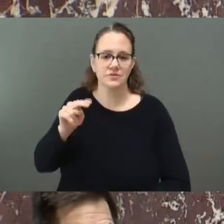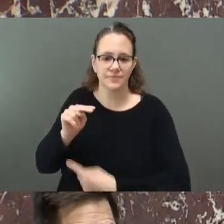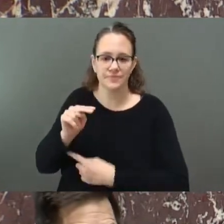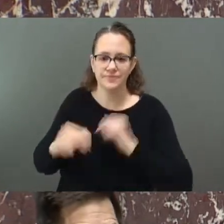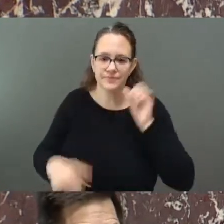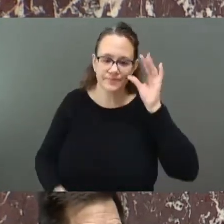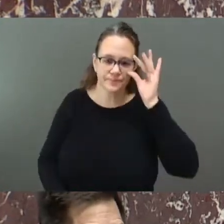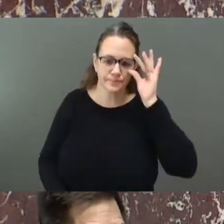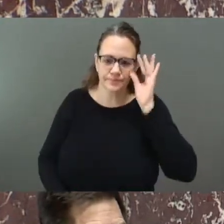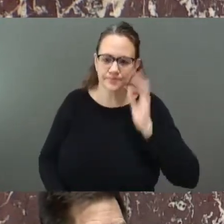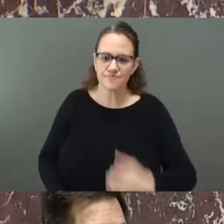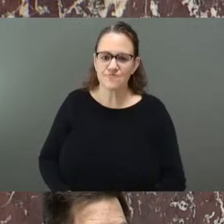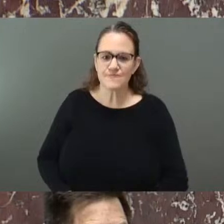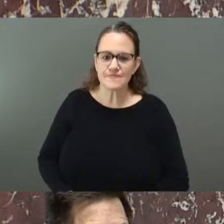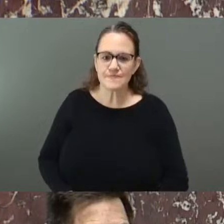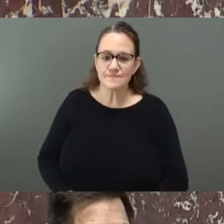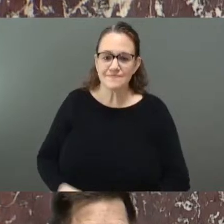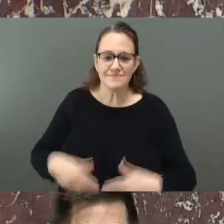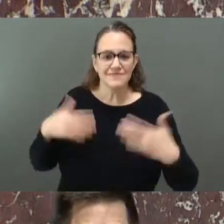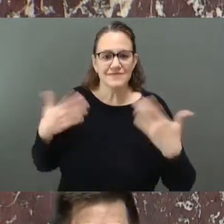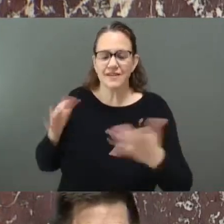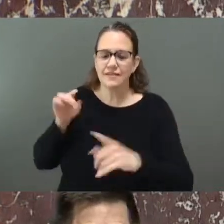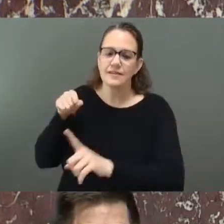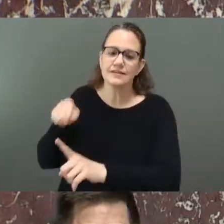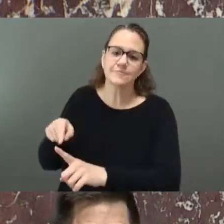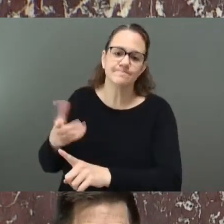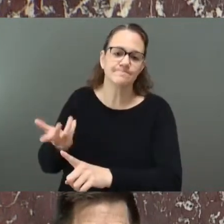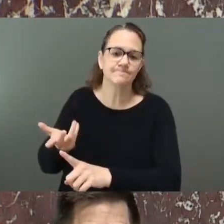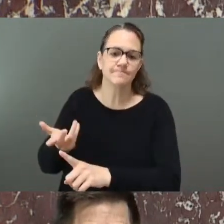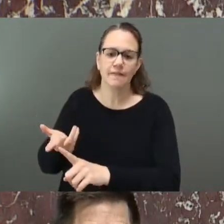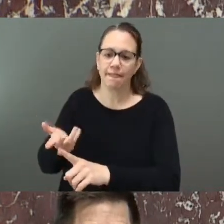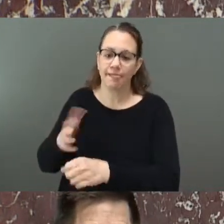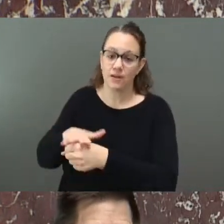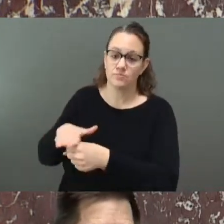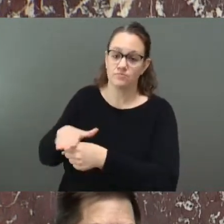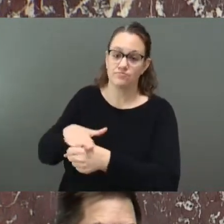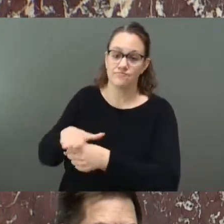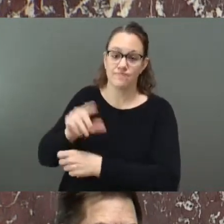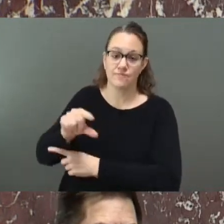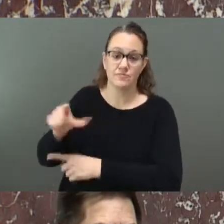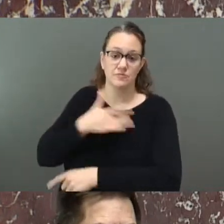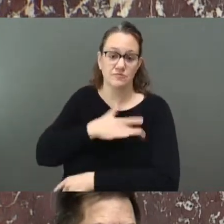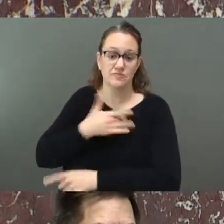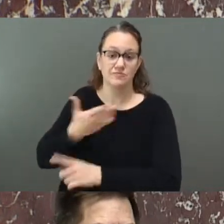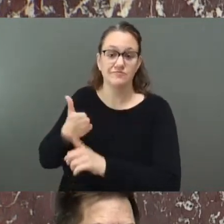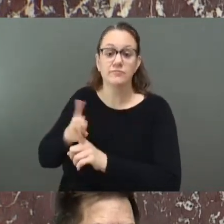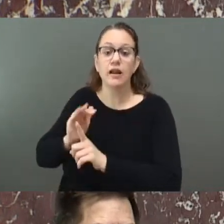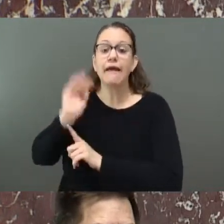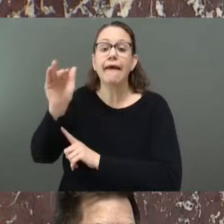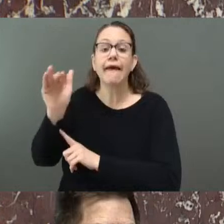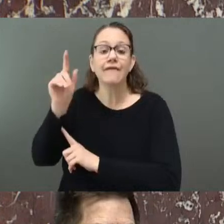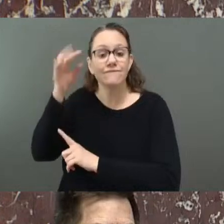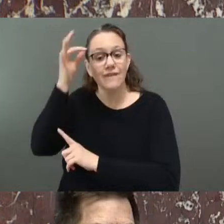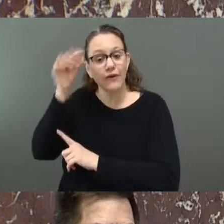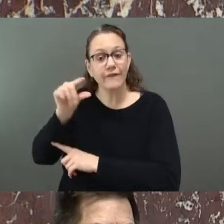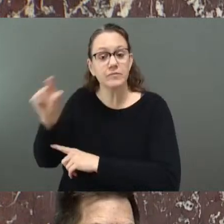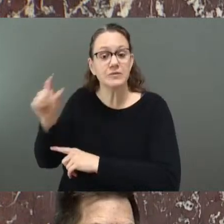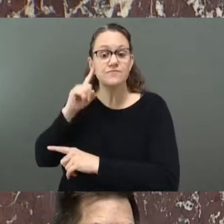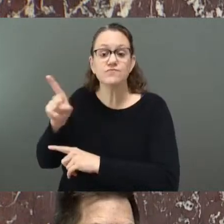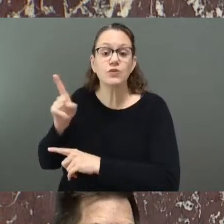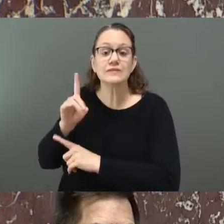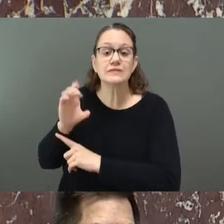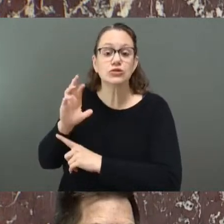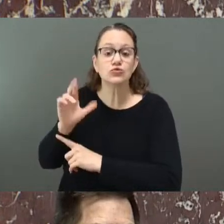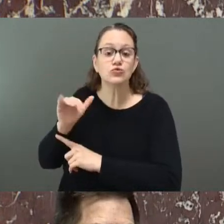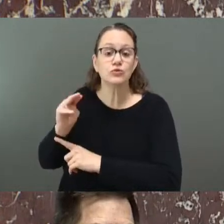fails spectacularly. Now it's the federal government's fault for people using drugs on the streets. They ask the federal government to measure our emissions. It comes